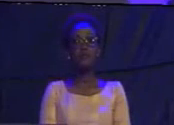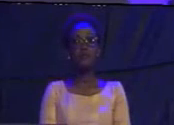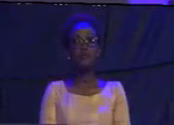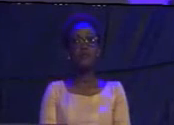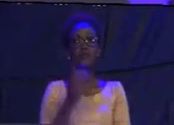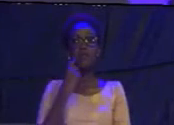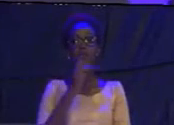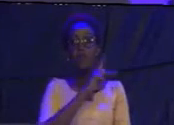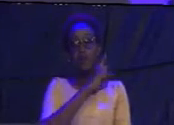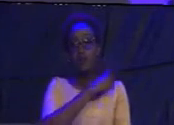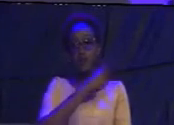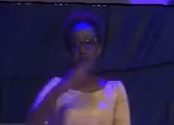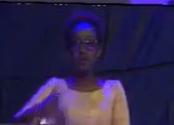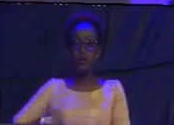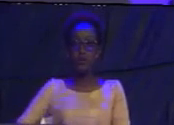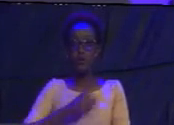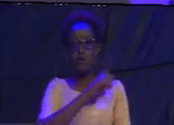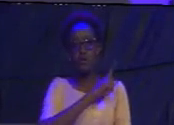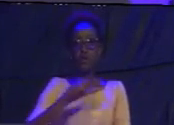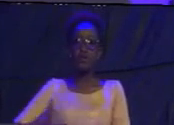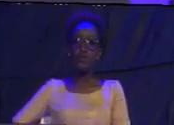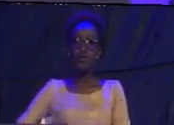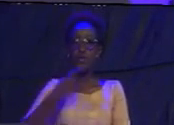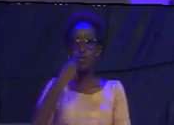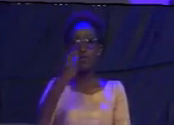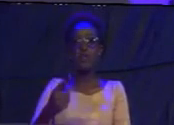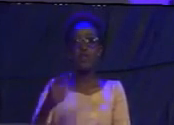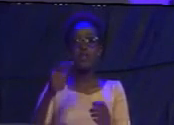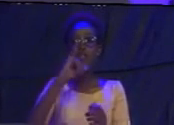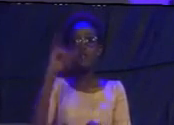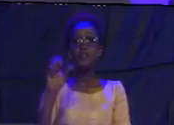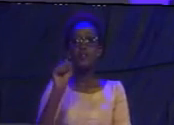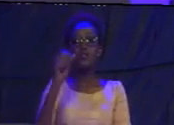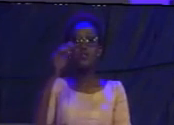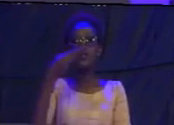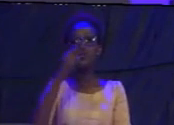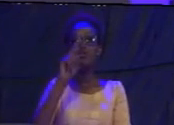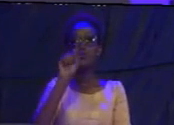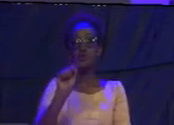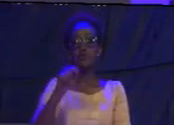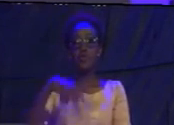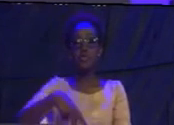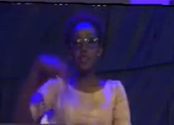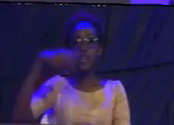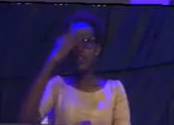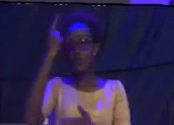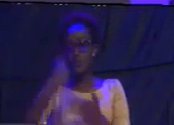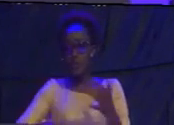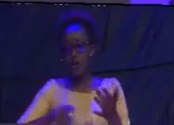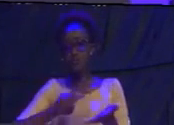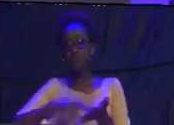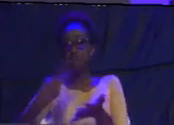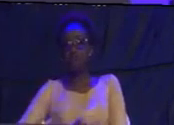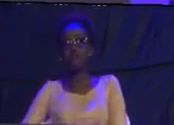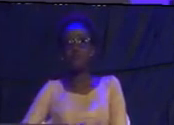Nuko Uwiteka abwira Yosuwa ati, "Zuka, niki gitumye ugwa wubamye?" So the Lord said to Joshua,